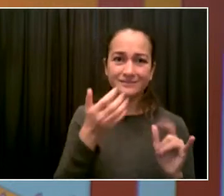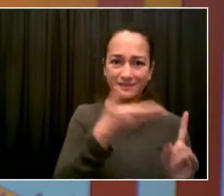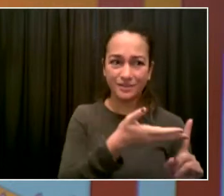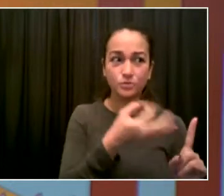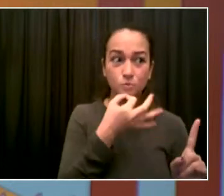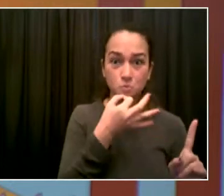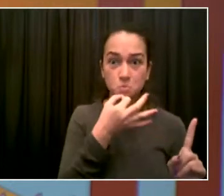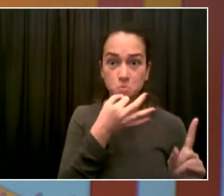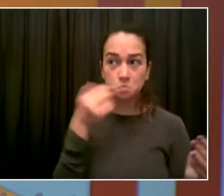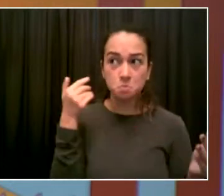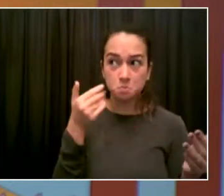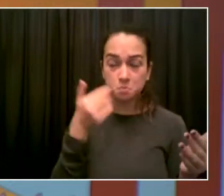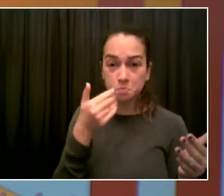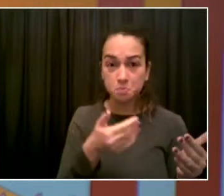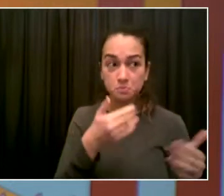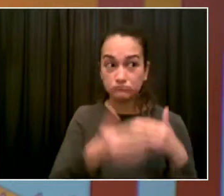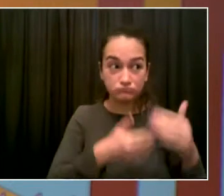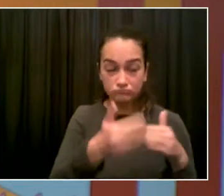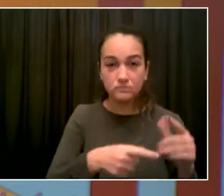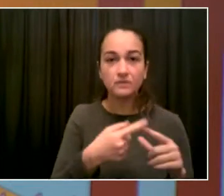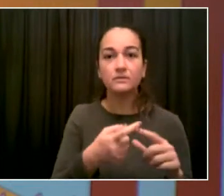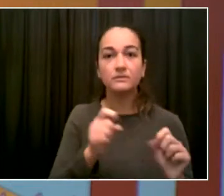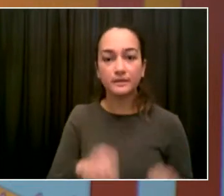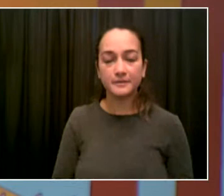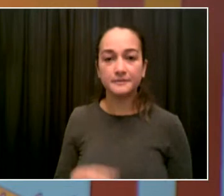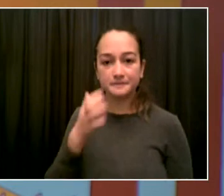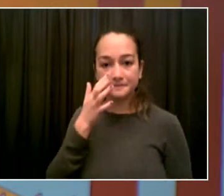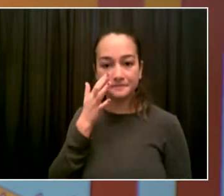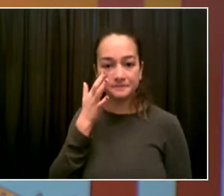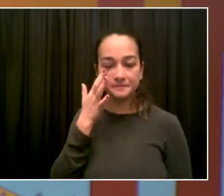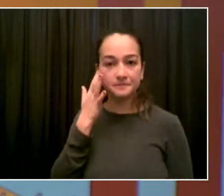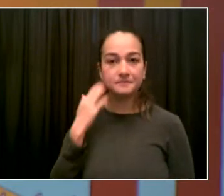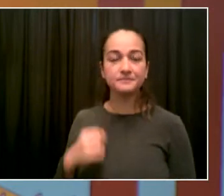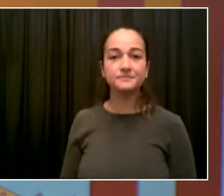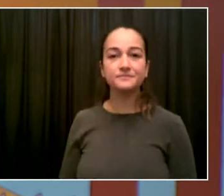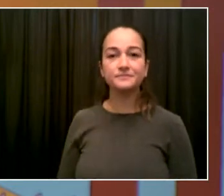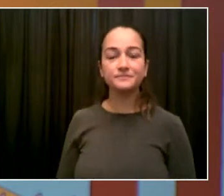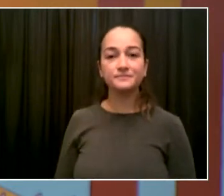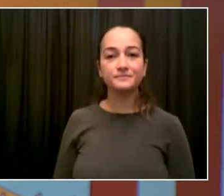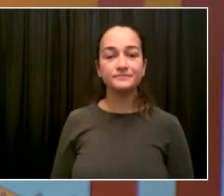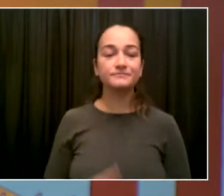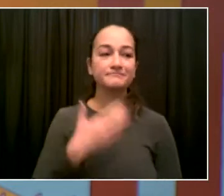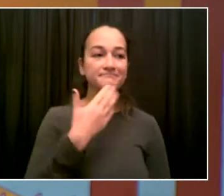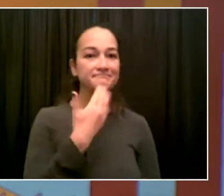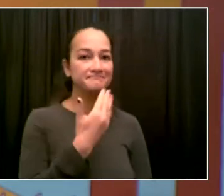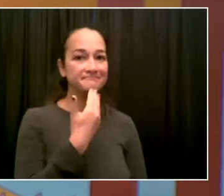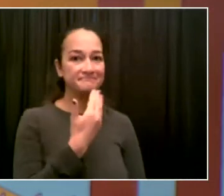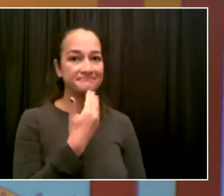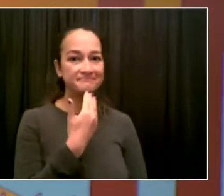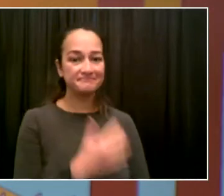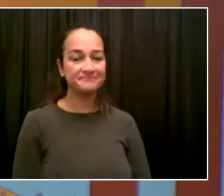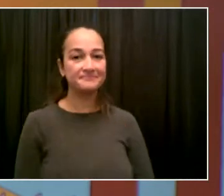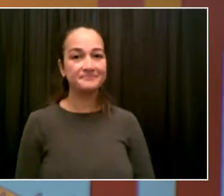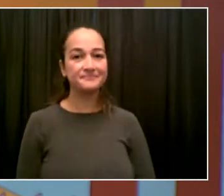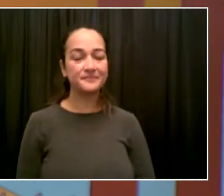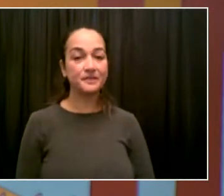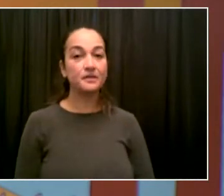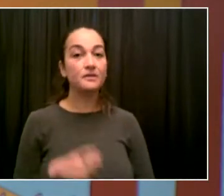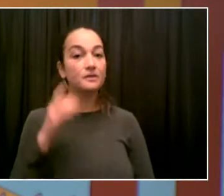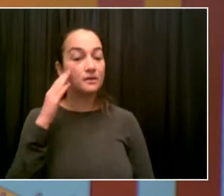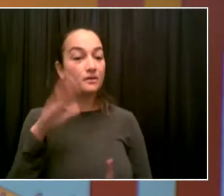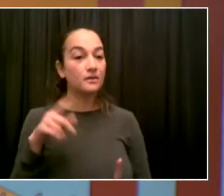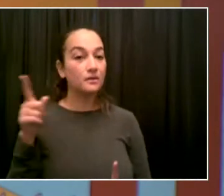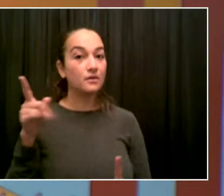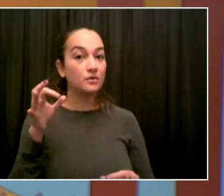And then, thank you. And then attorneys and the courts say the backlog is also due to detainees not being